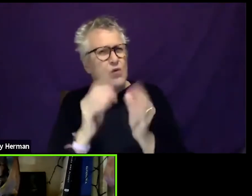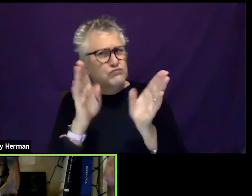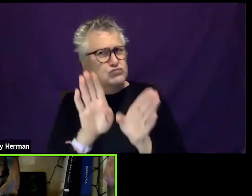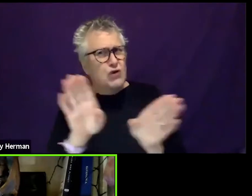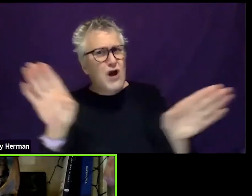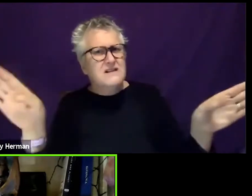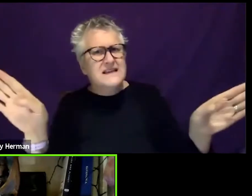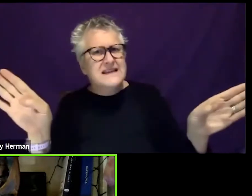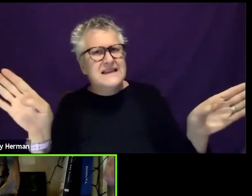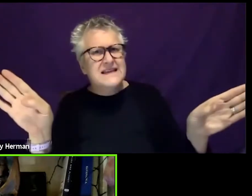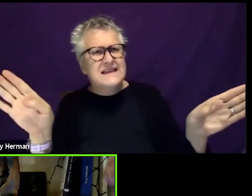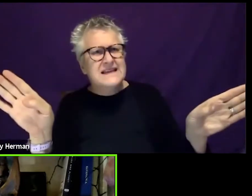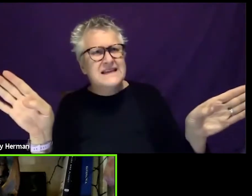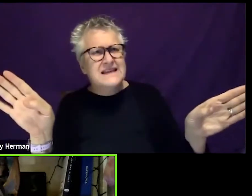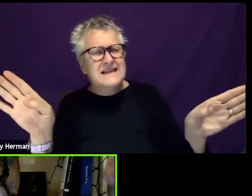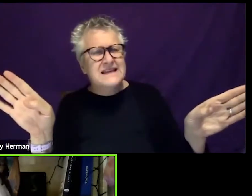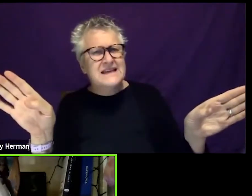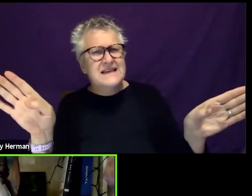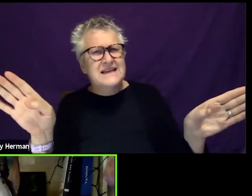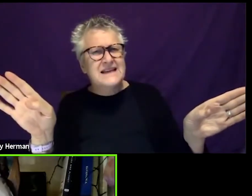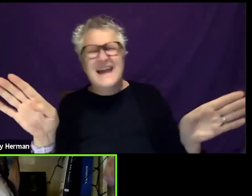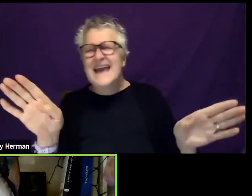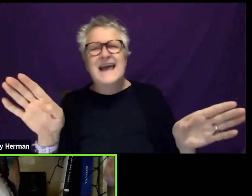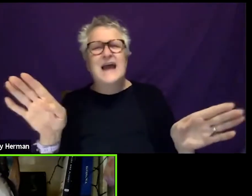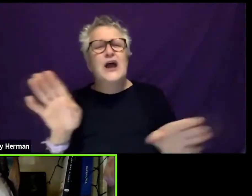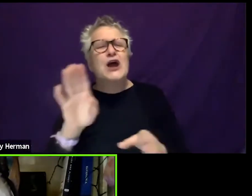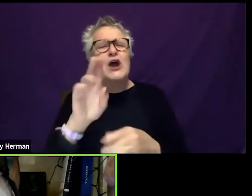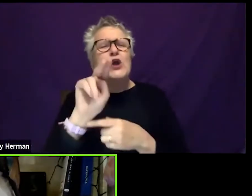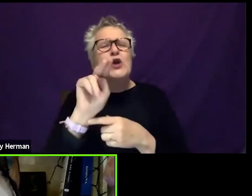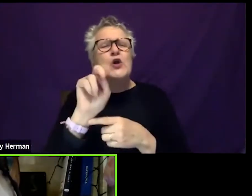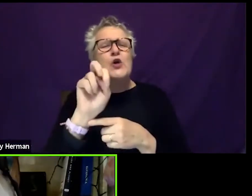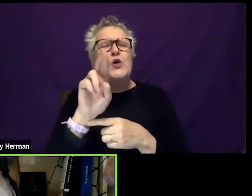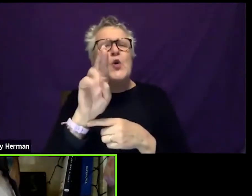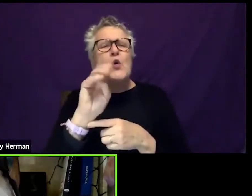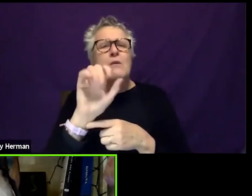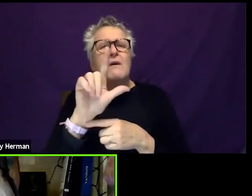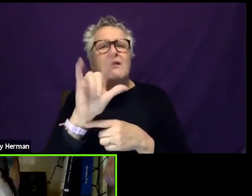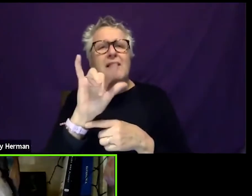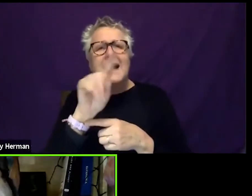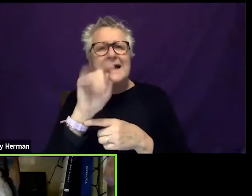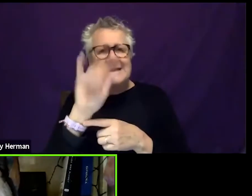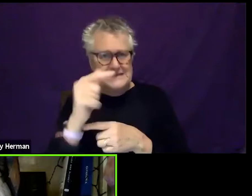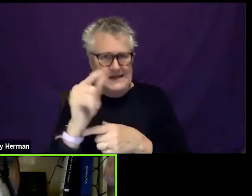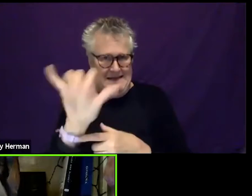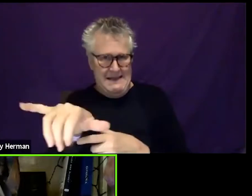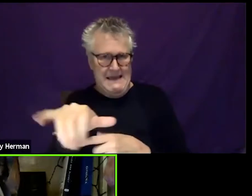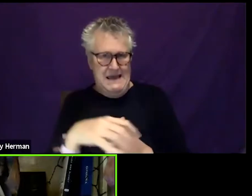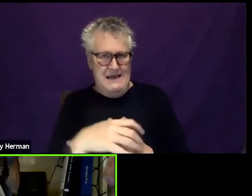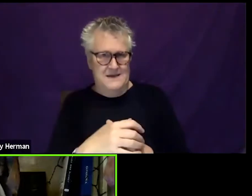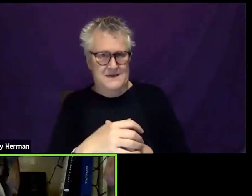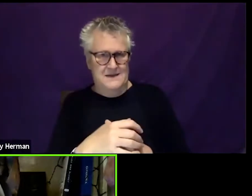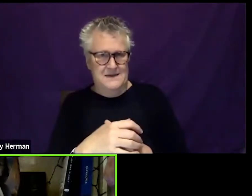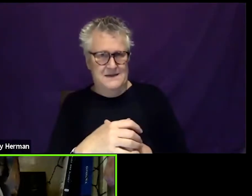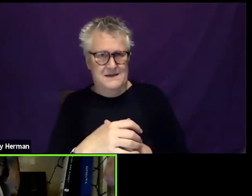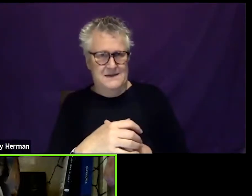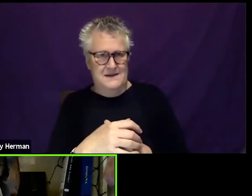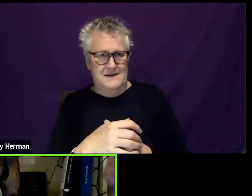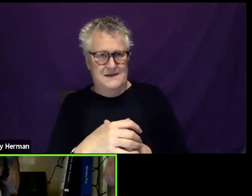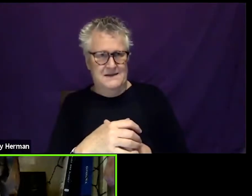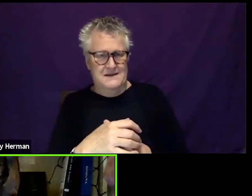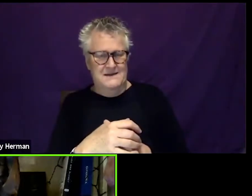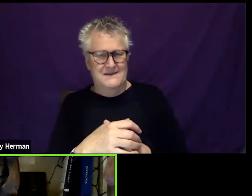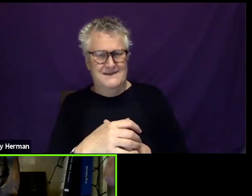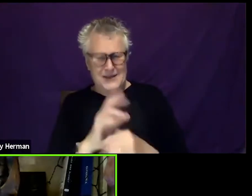In is, you know, join us from your bed. Like there's no shame in that. There's no shame in